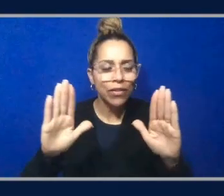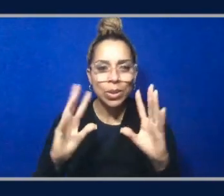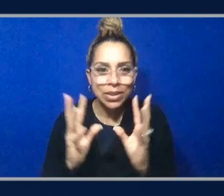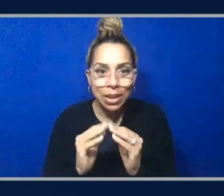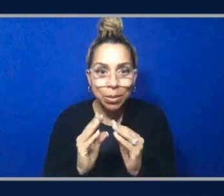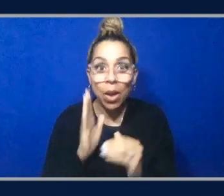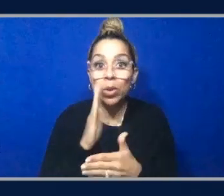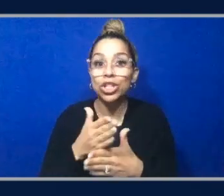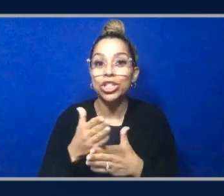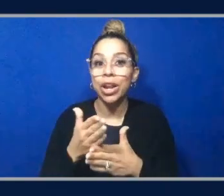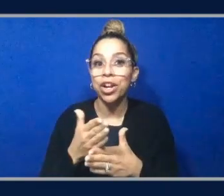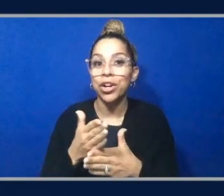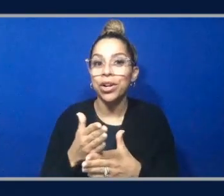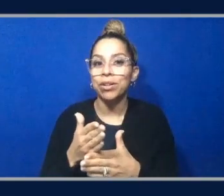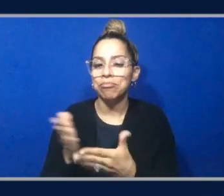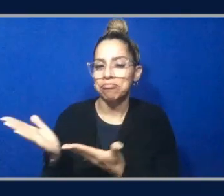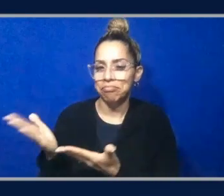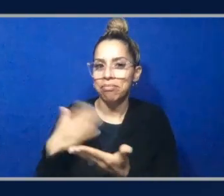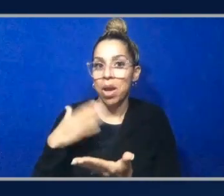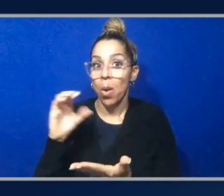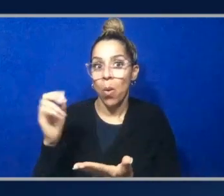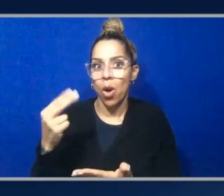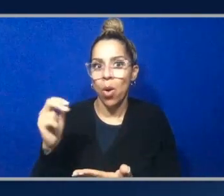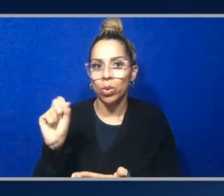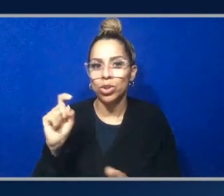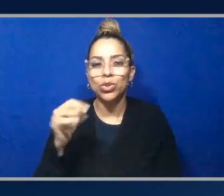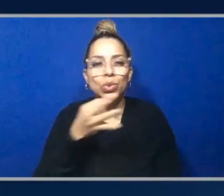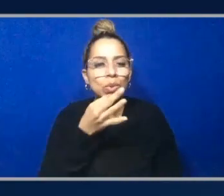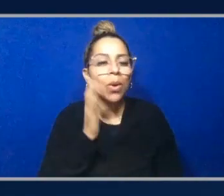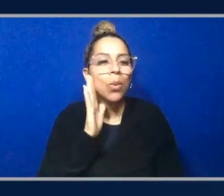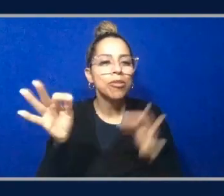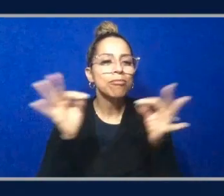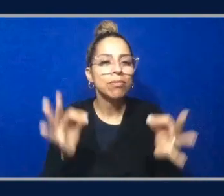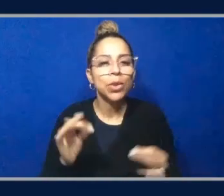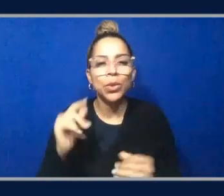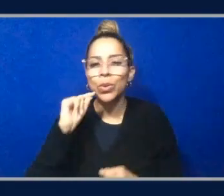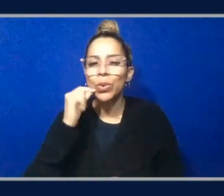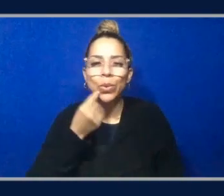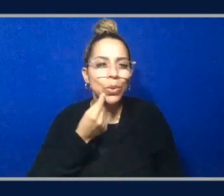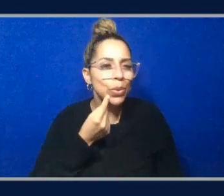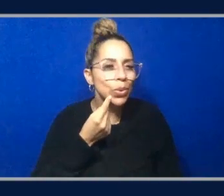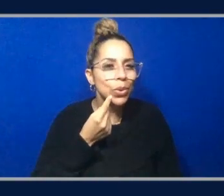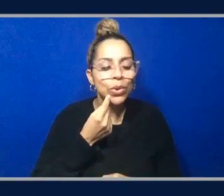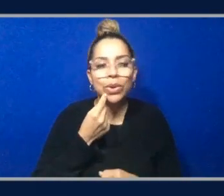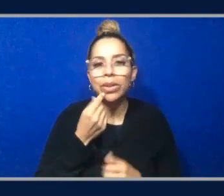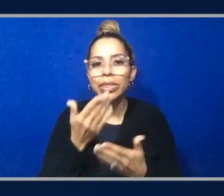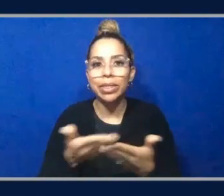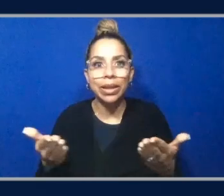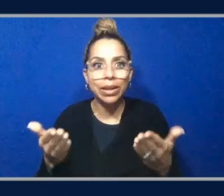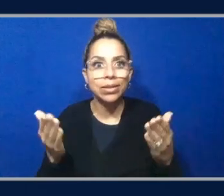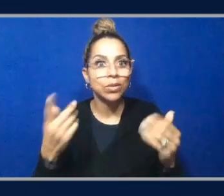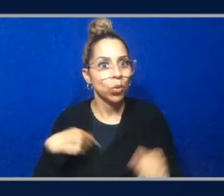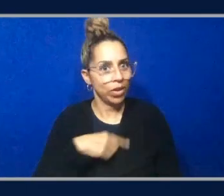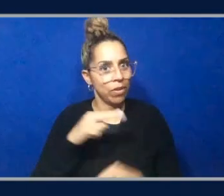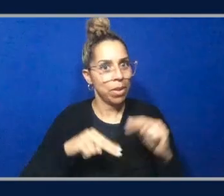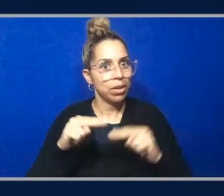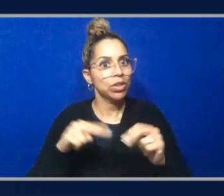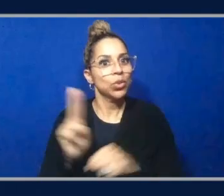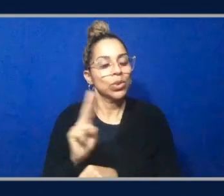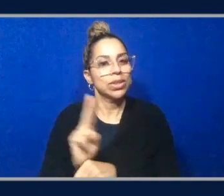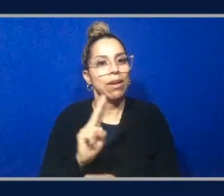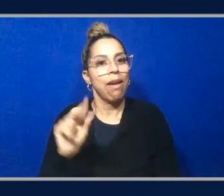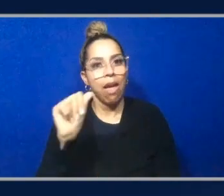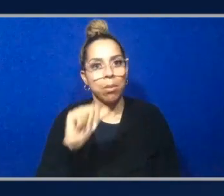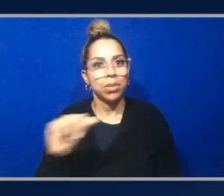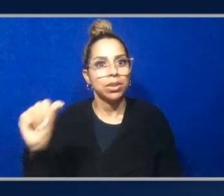here in a second. We're going to be talking to you all about the cool things we've built with Amazon Bedrock. Yes, Amazon Bedrock,